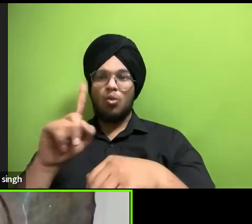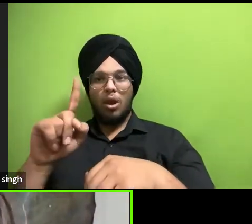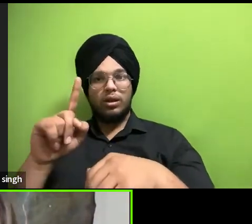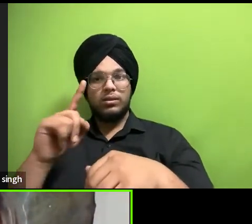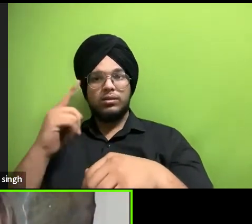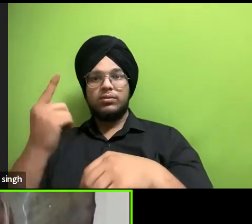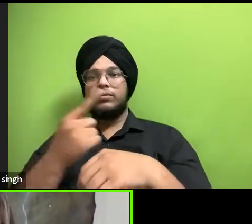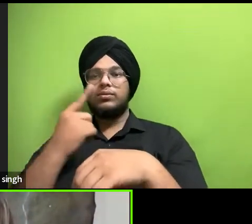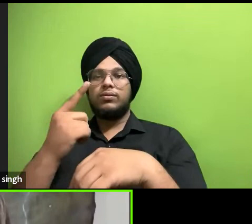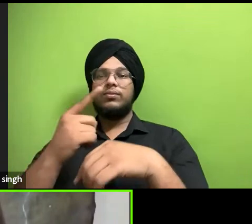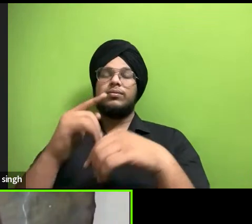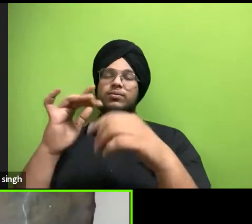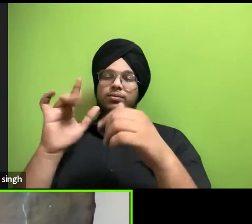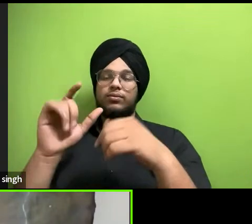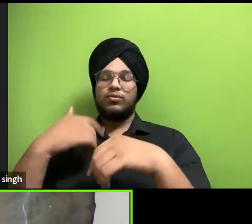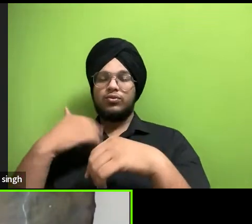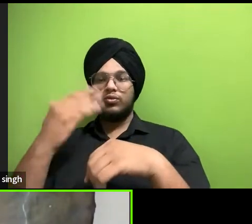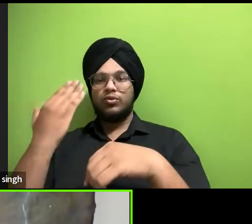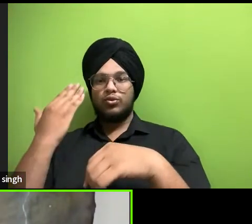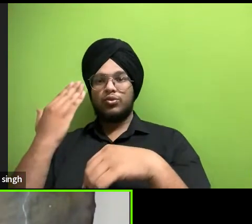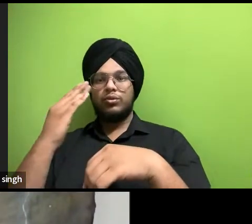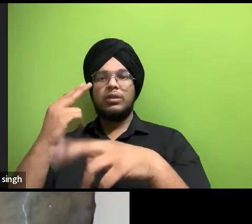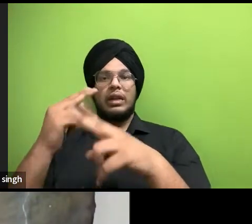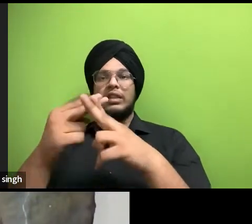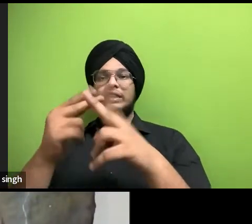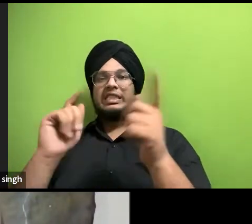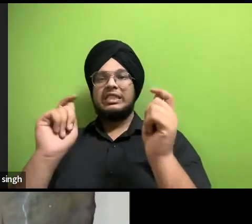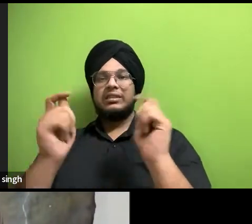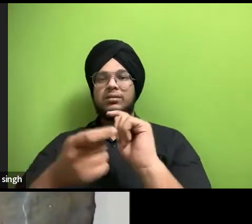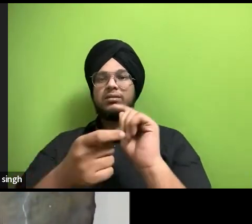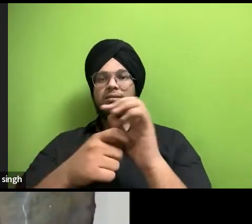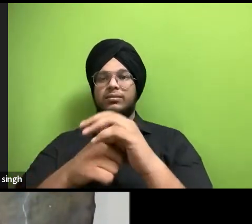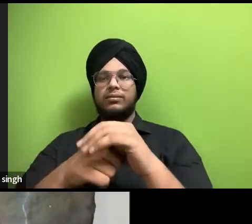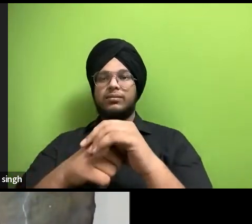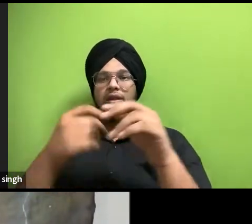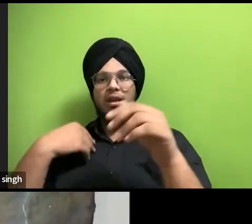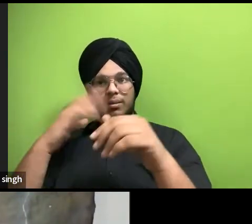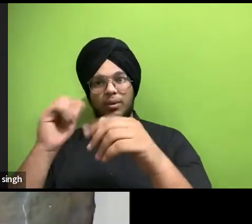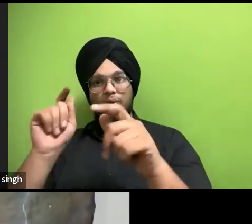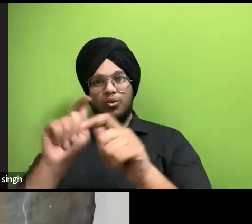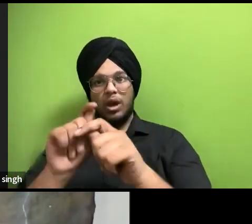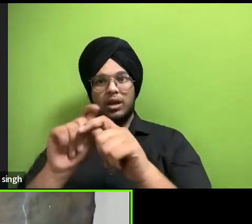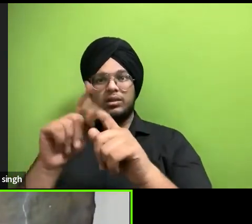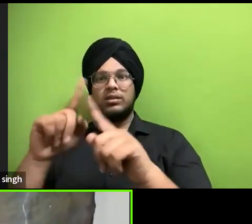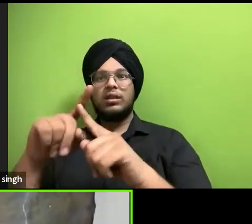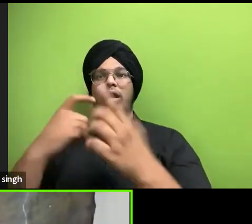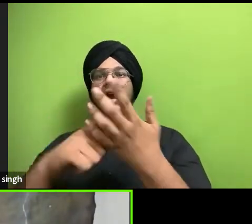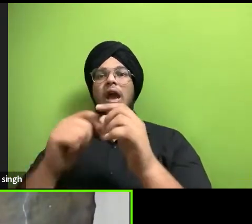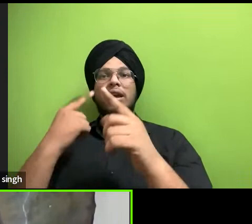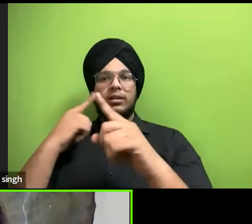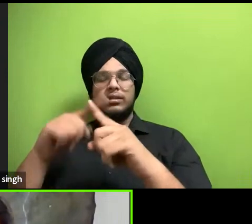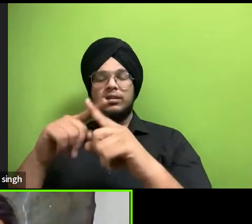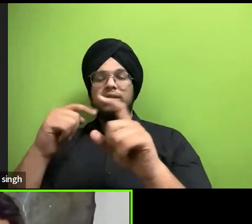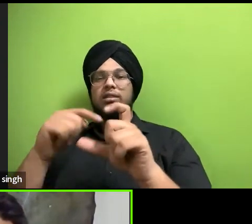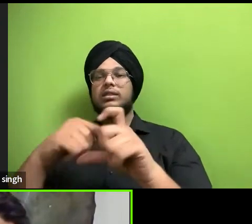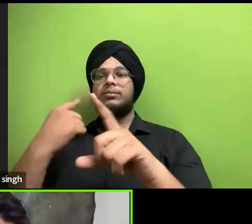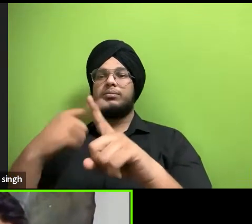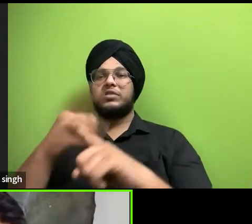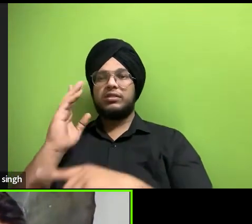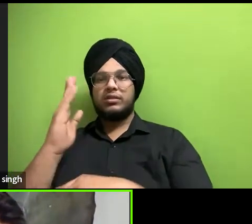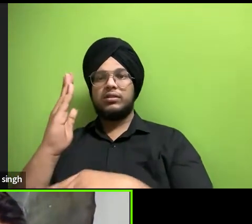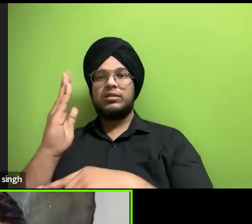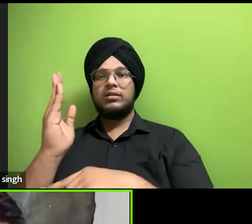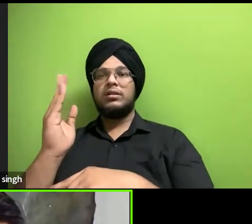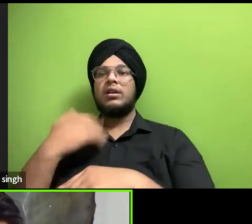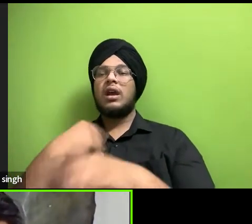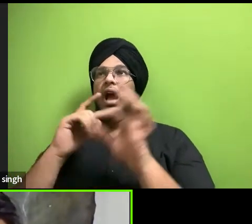in Millbank, what we call Tate Britain now. Okay. And I remember working on a pre-Raphaelite exhibition and then being asked to